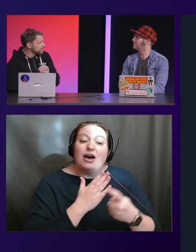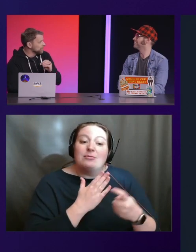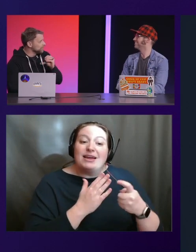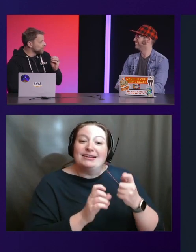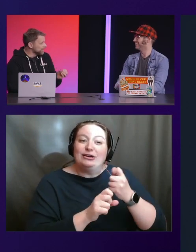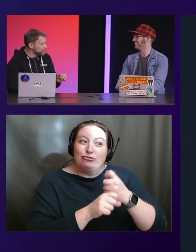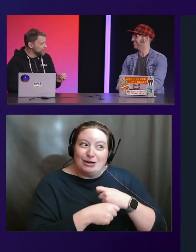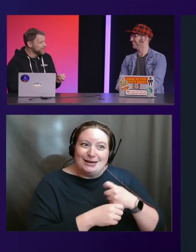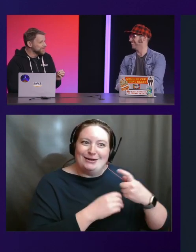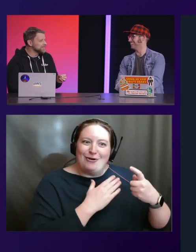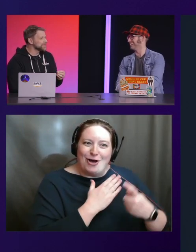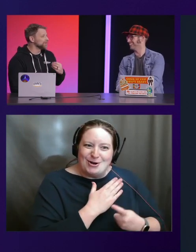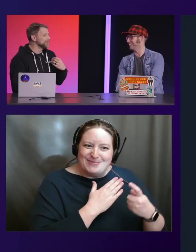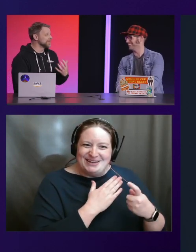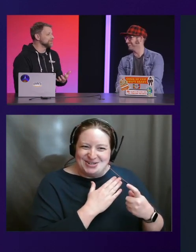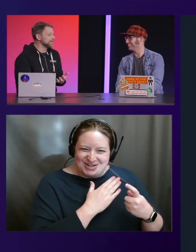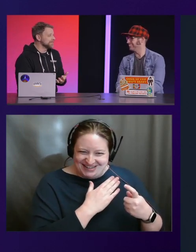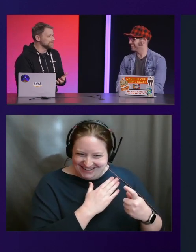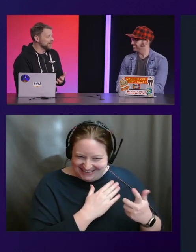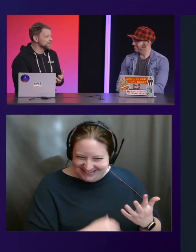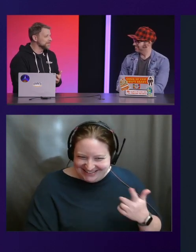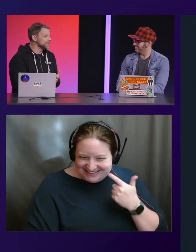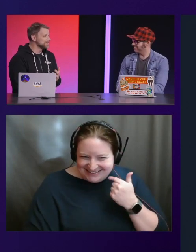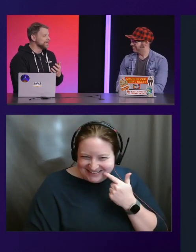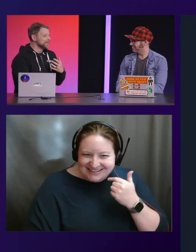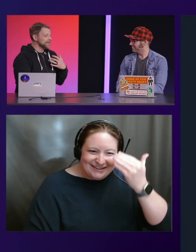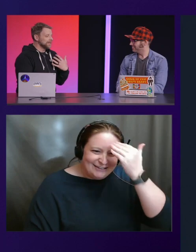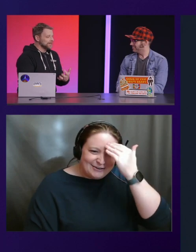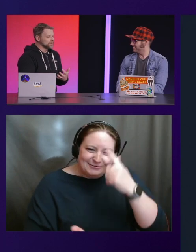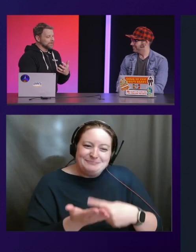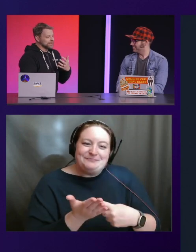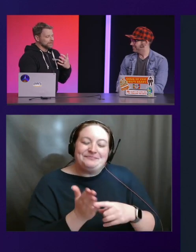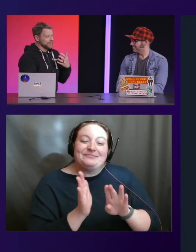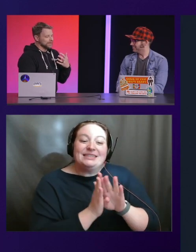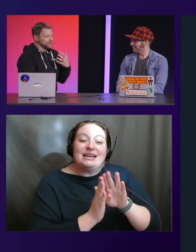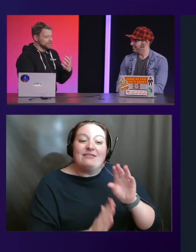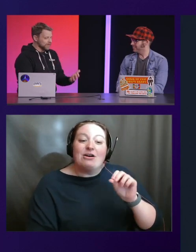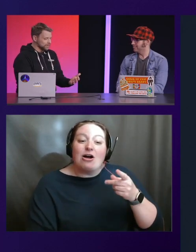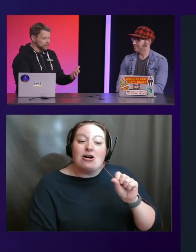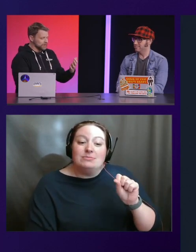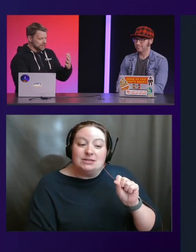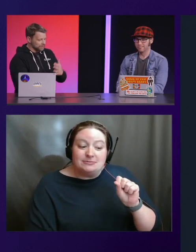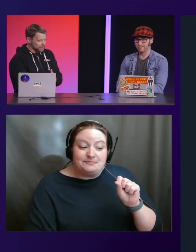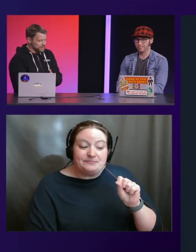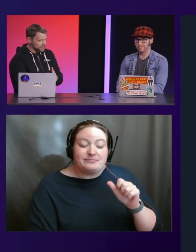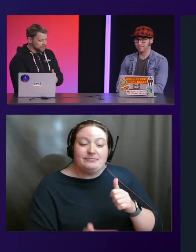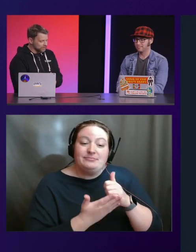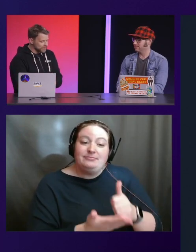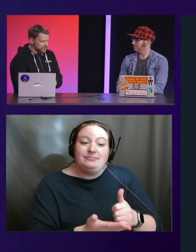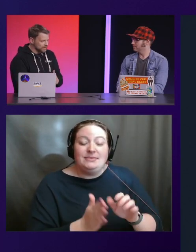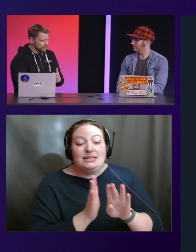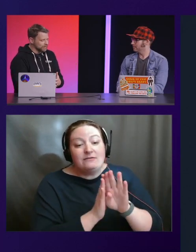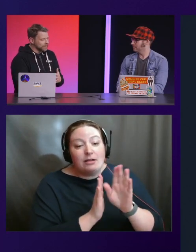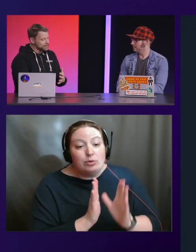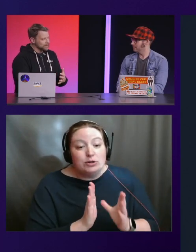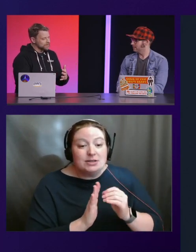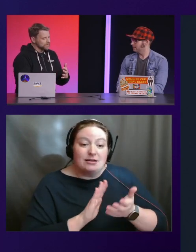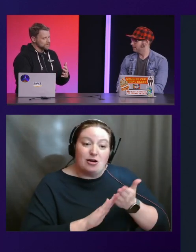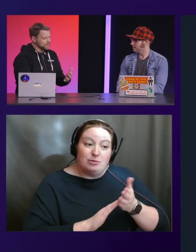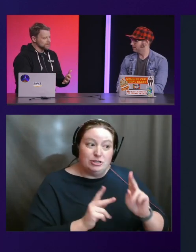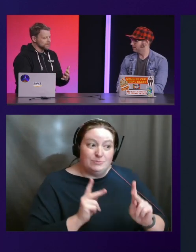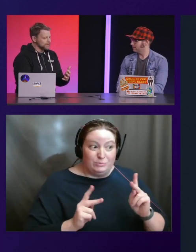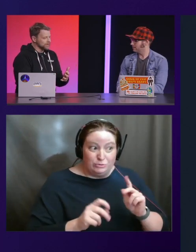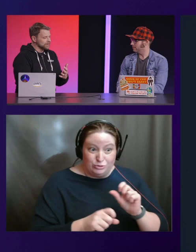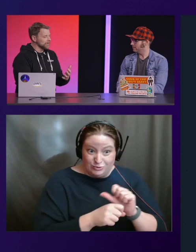Right, so one of the things that when you talk about DevOps is enabling developers and operations people to work together, but a lot of times